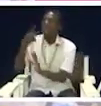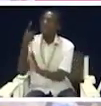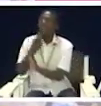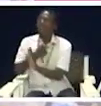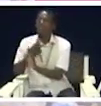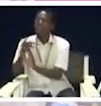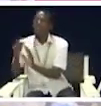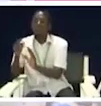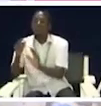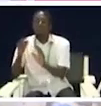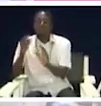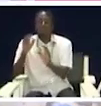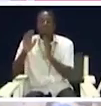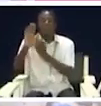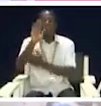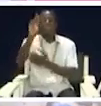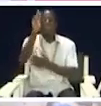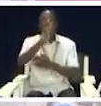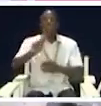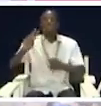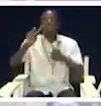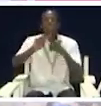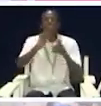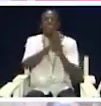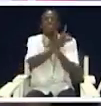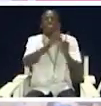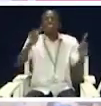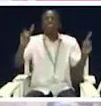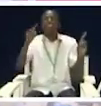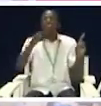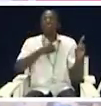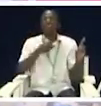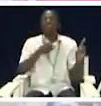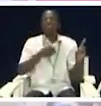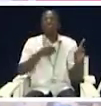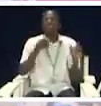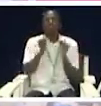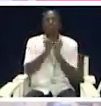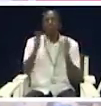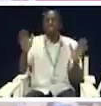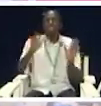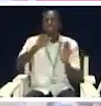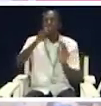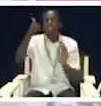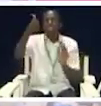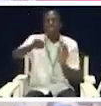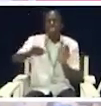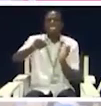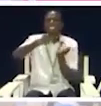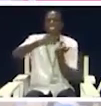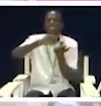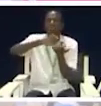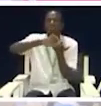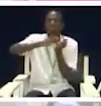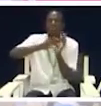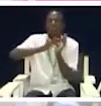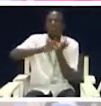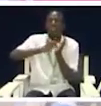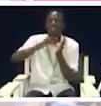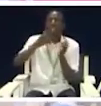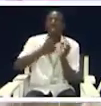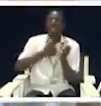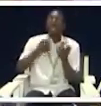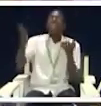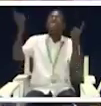to deliver me without cobble, without Panadol. I came to tell